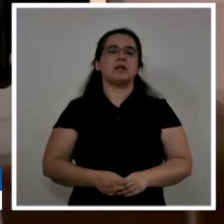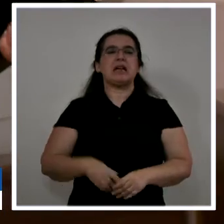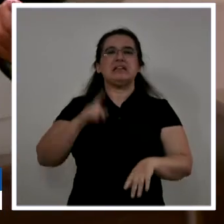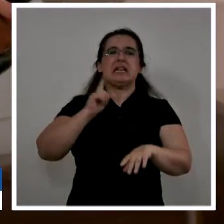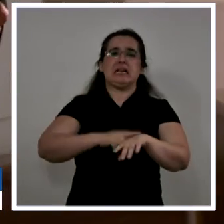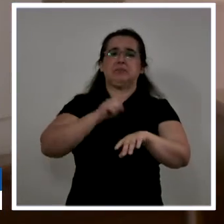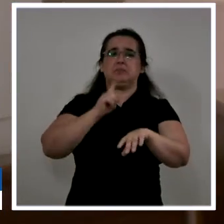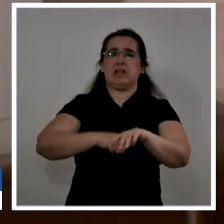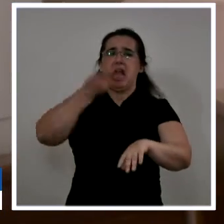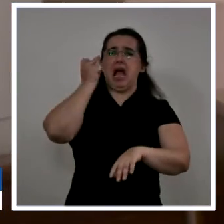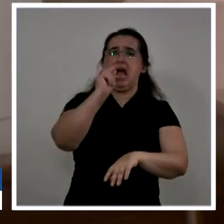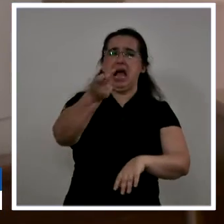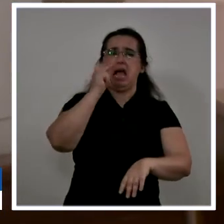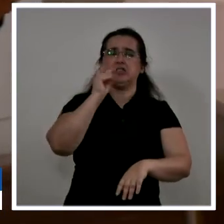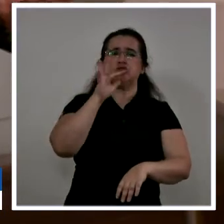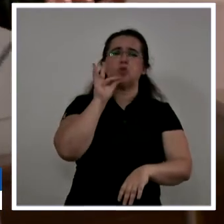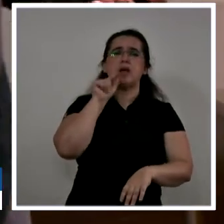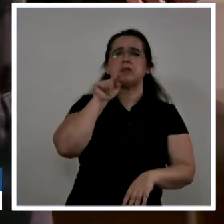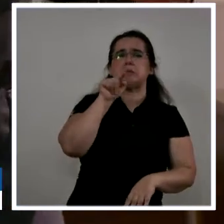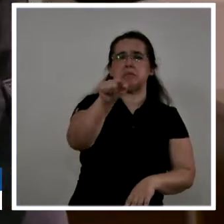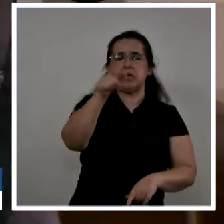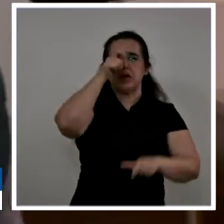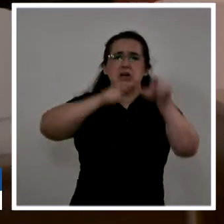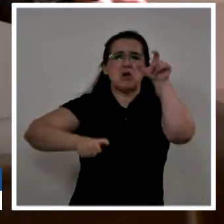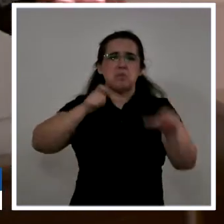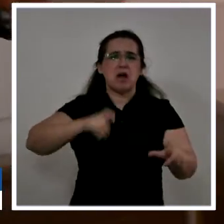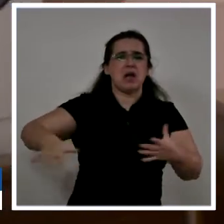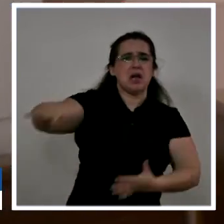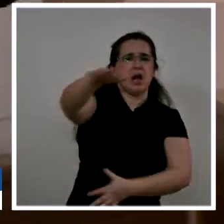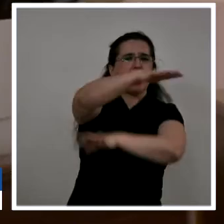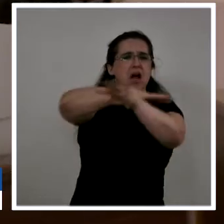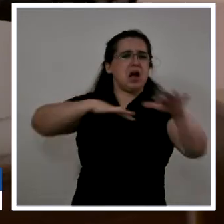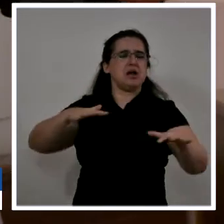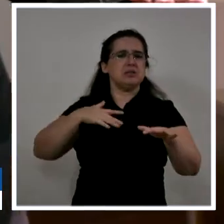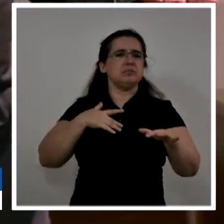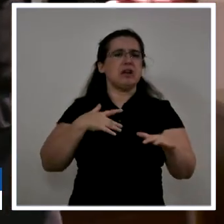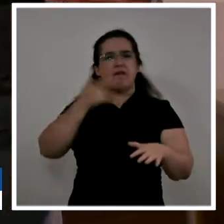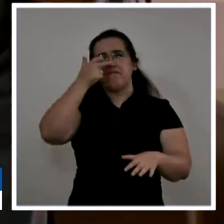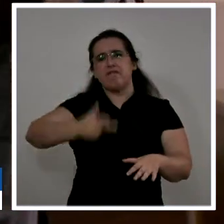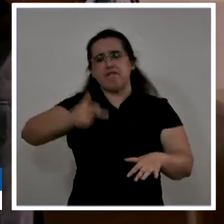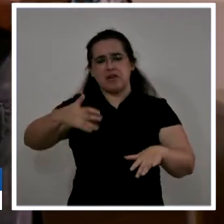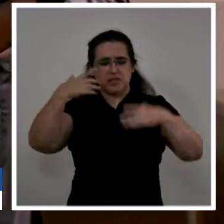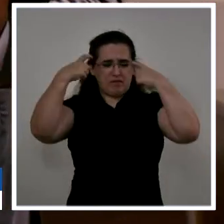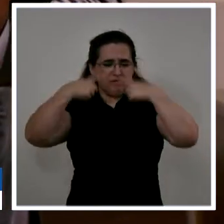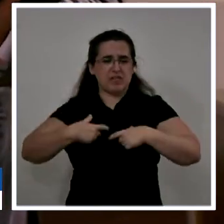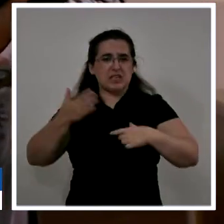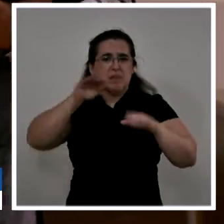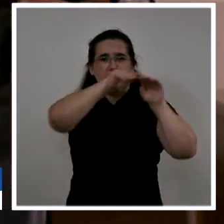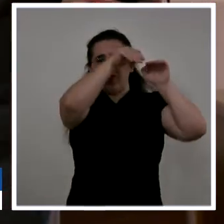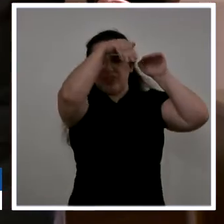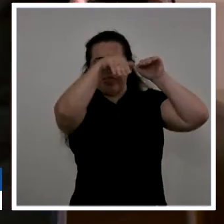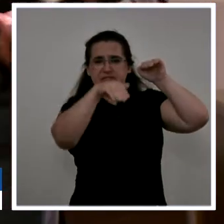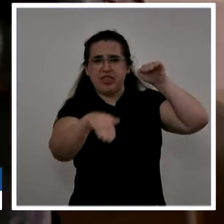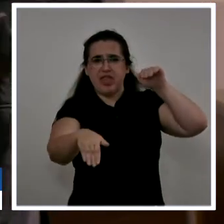Durante 4,000 anos, a raça humana esteve a diminuir em termos de força física e